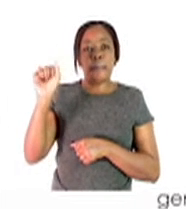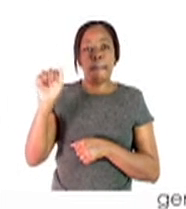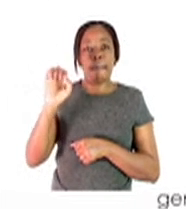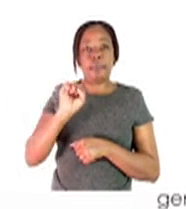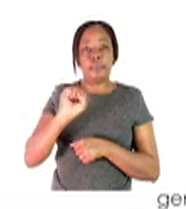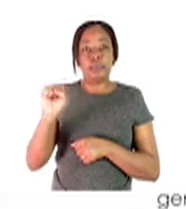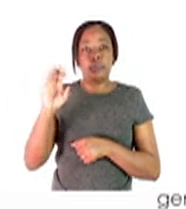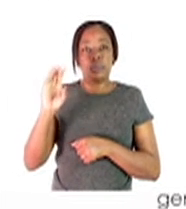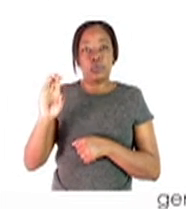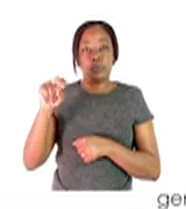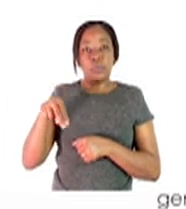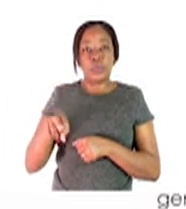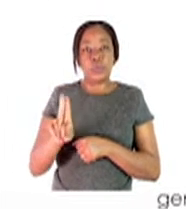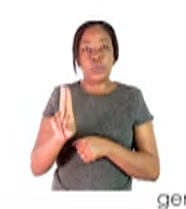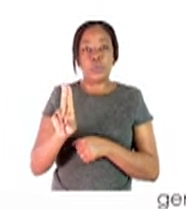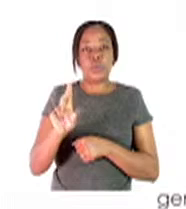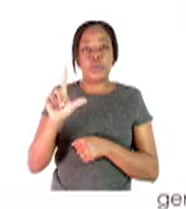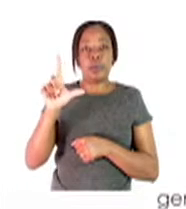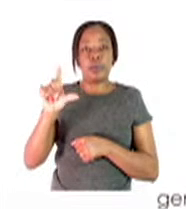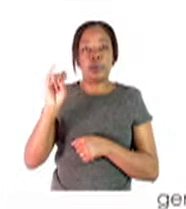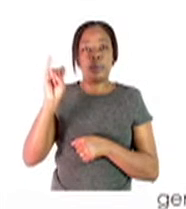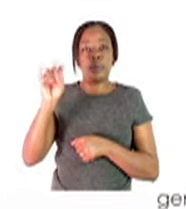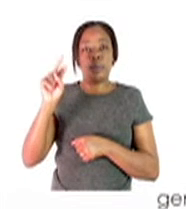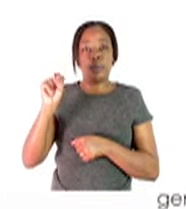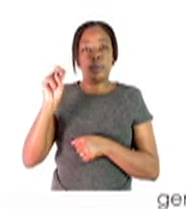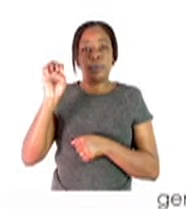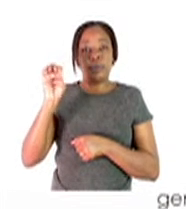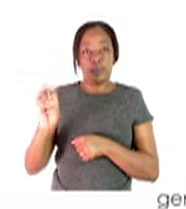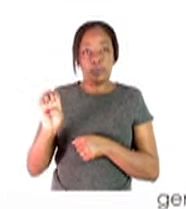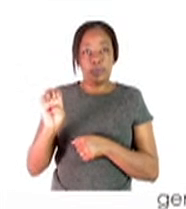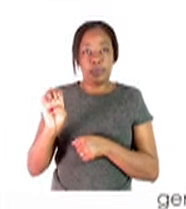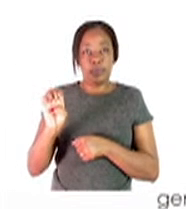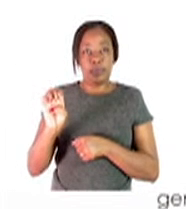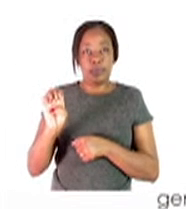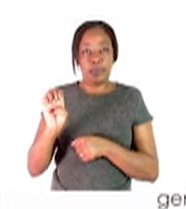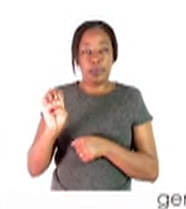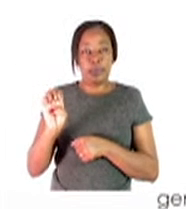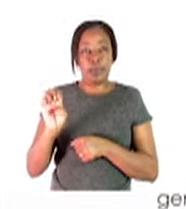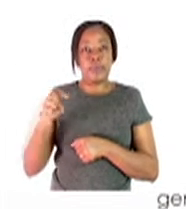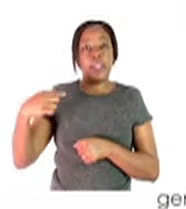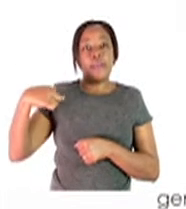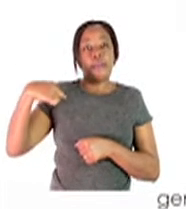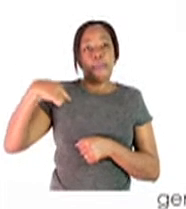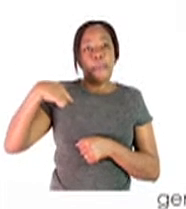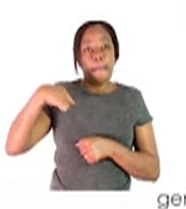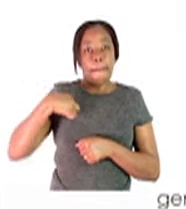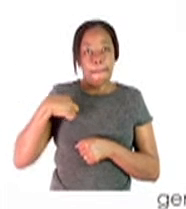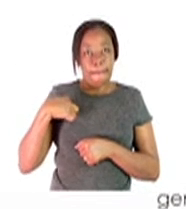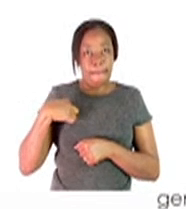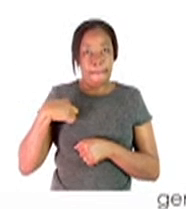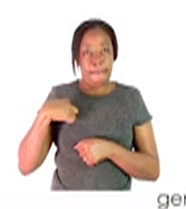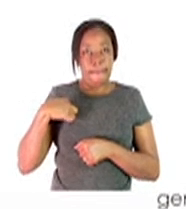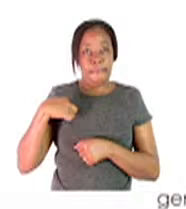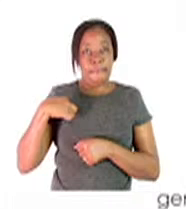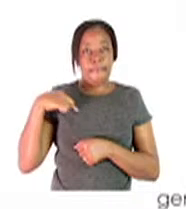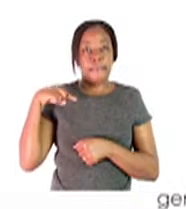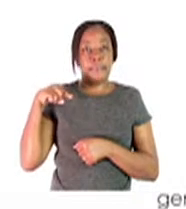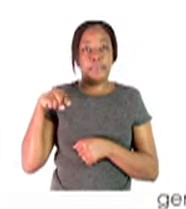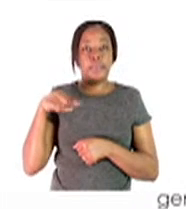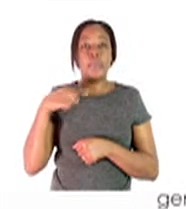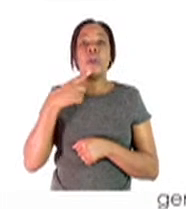Sometimes we don't want to use a word male or female, but there are some other special words that we can use for male and